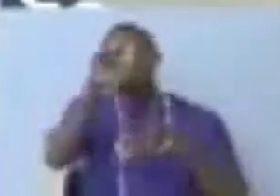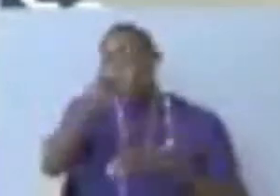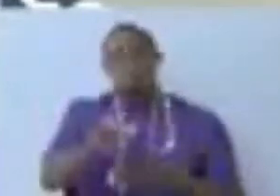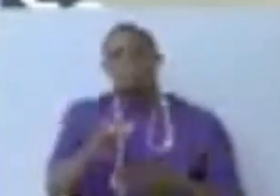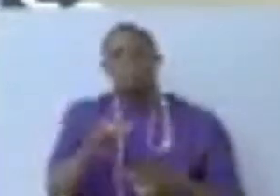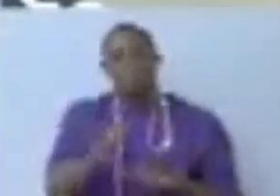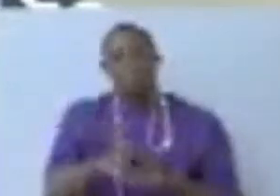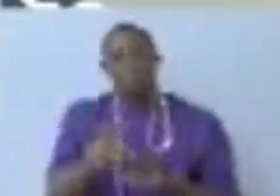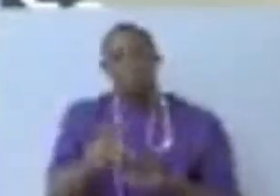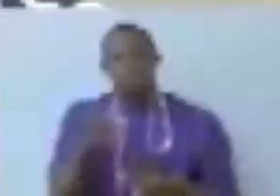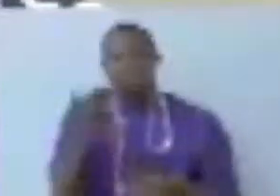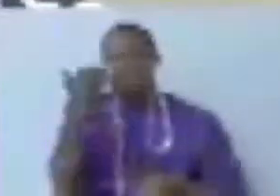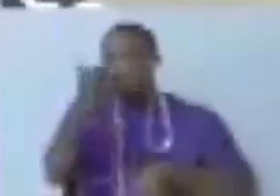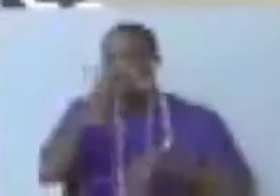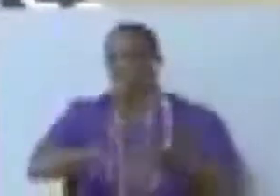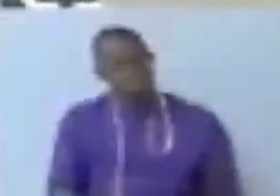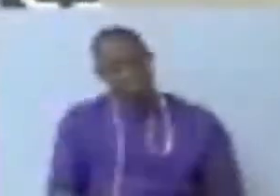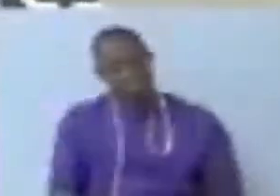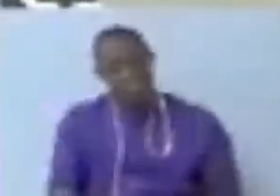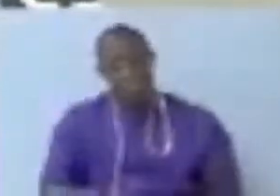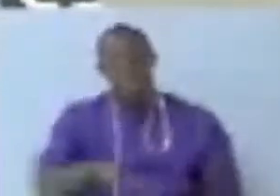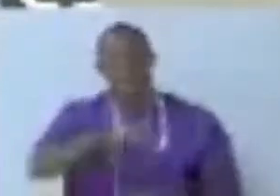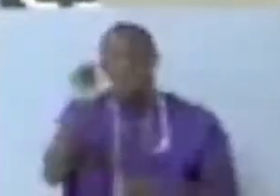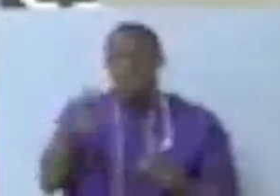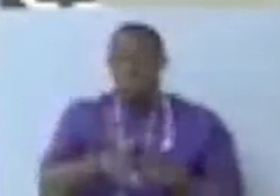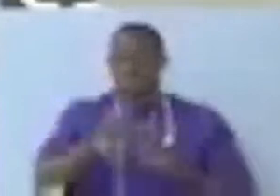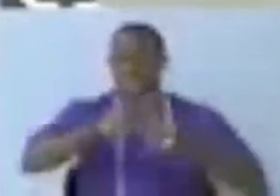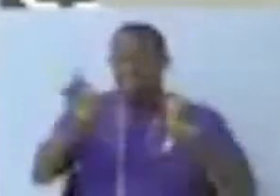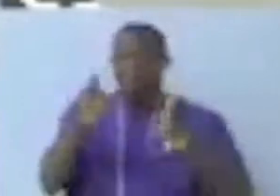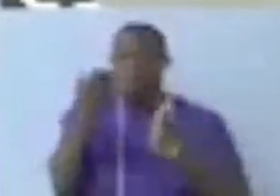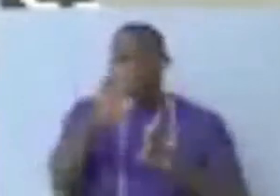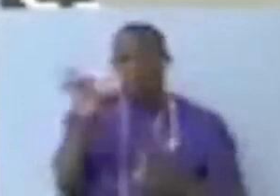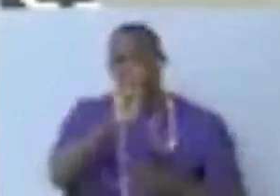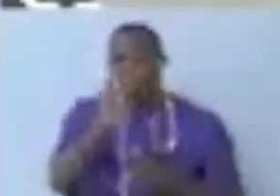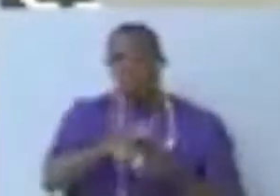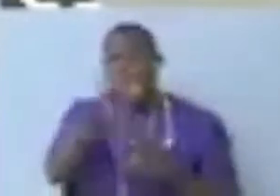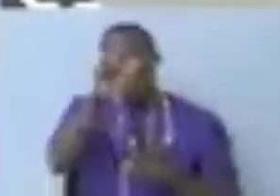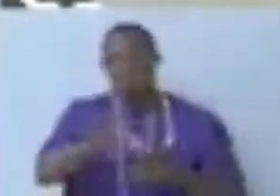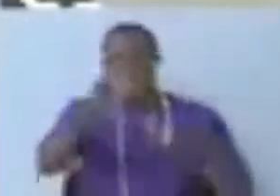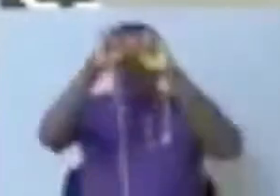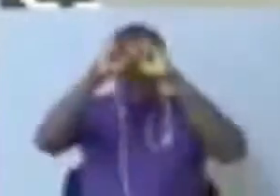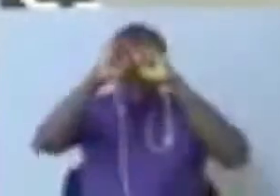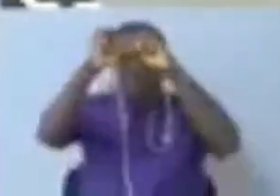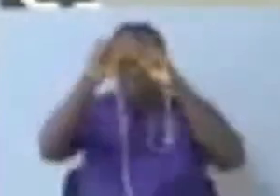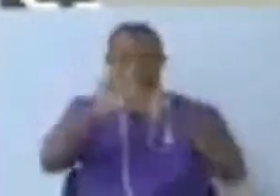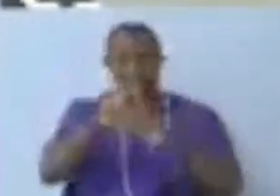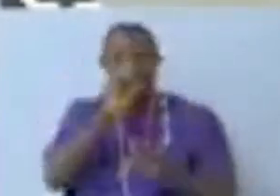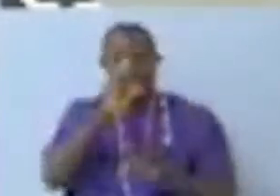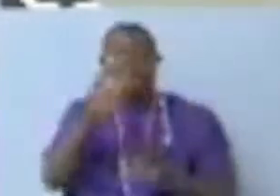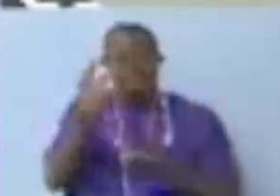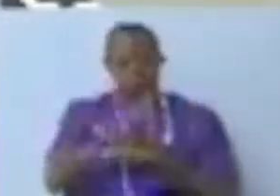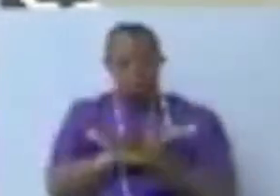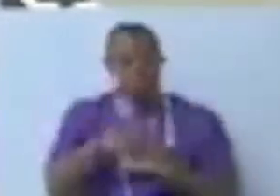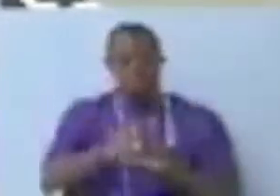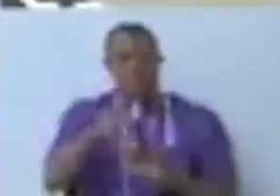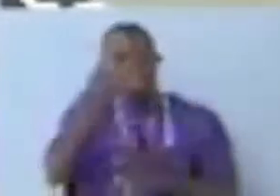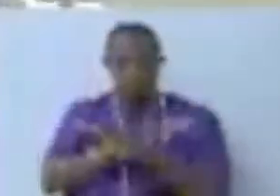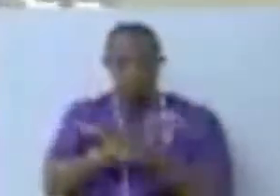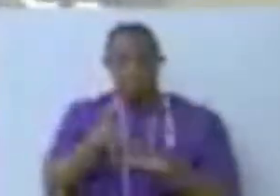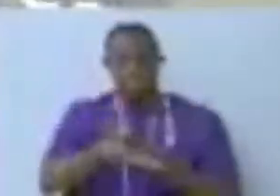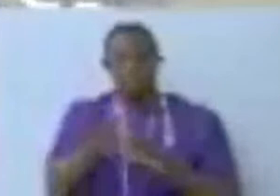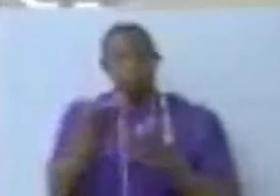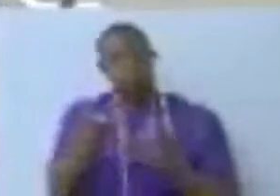And it says, contrary to the version of the state, that the 9 were executed by a firing squad on Sunday,